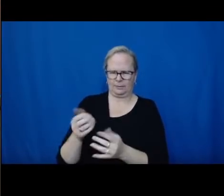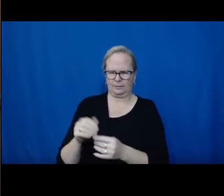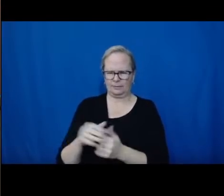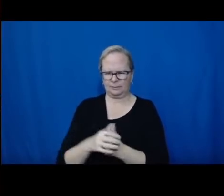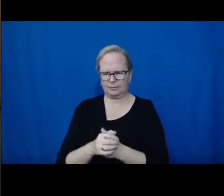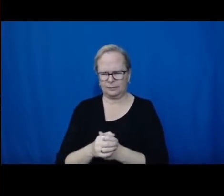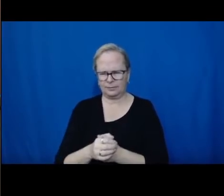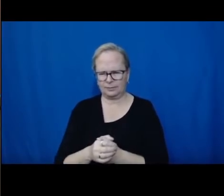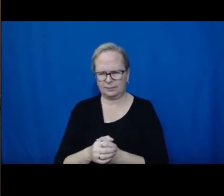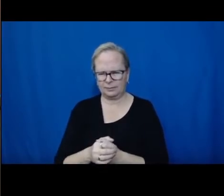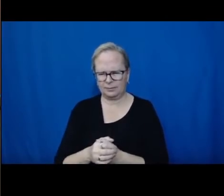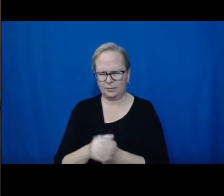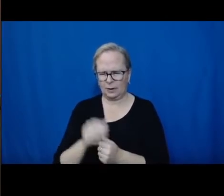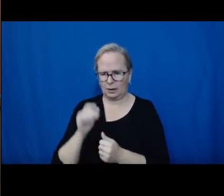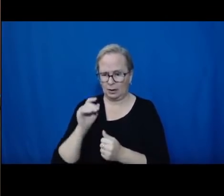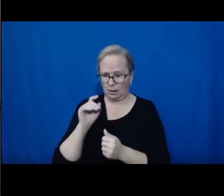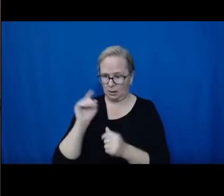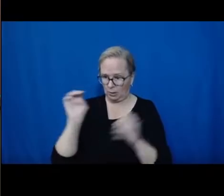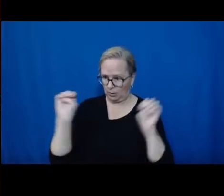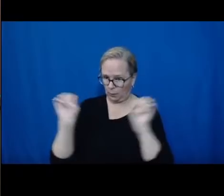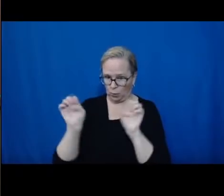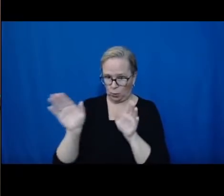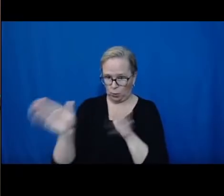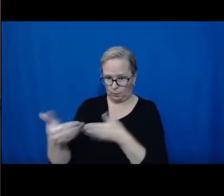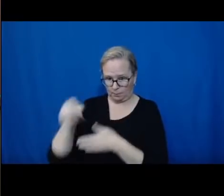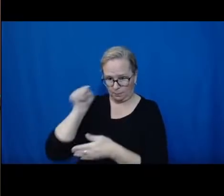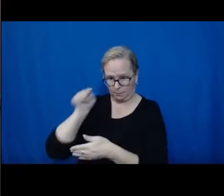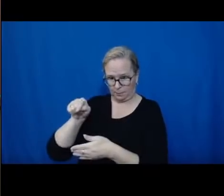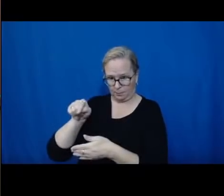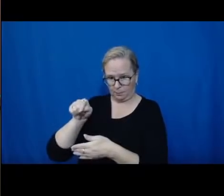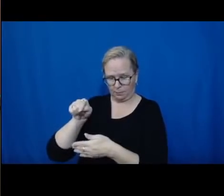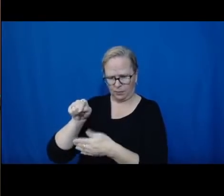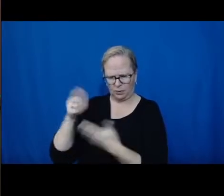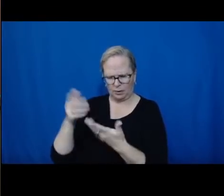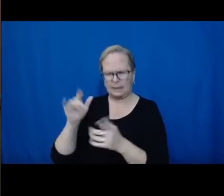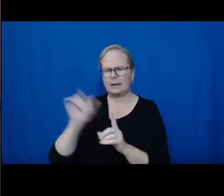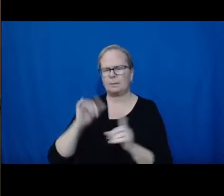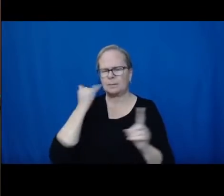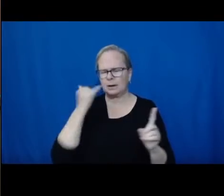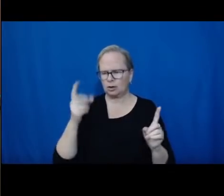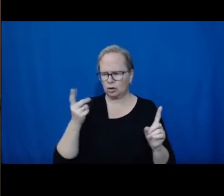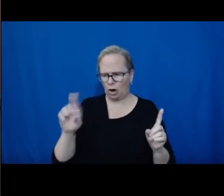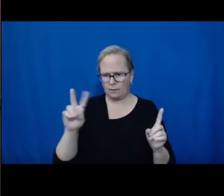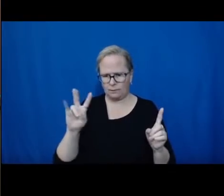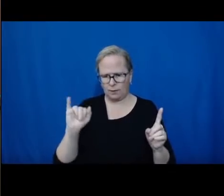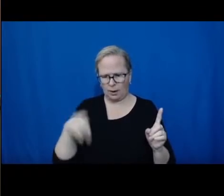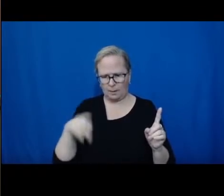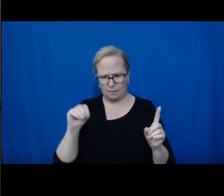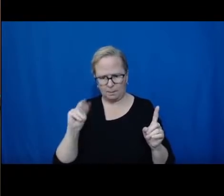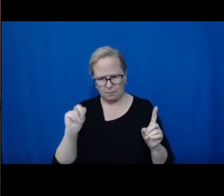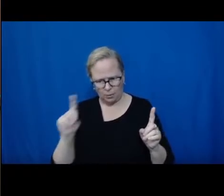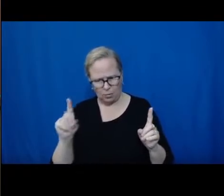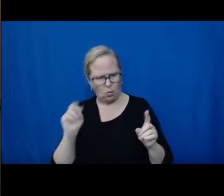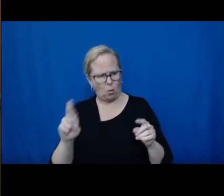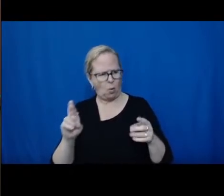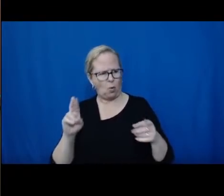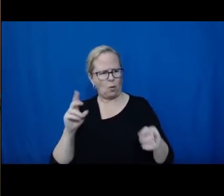our emergent, or like when that happens in an emergency room, Dr. Vipond or Dr. Vandermeer, what is your role